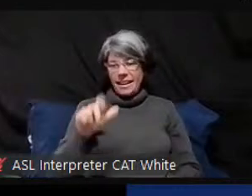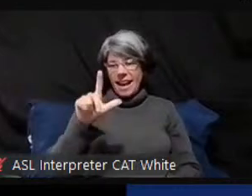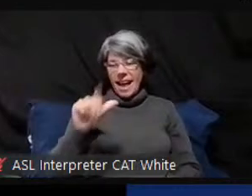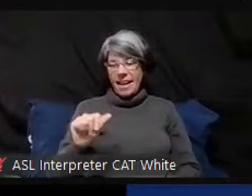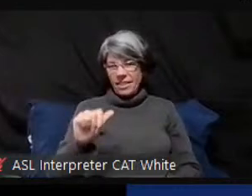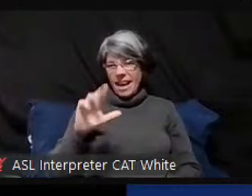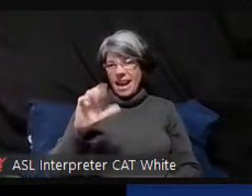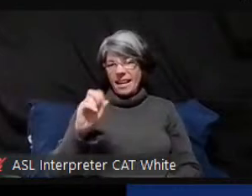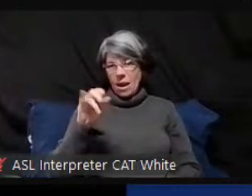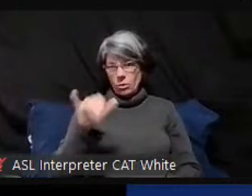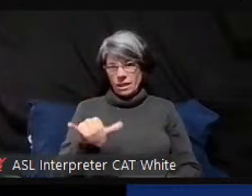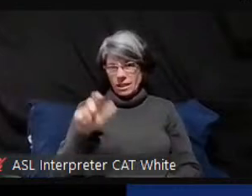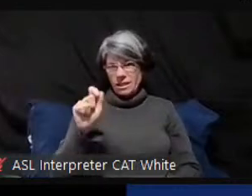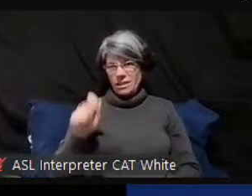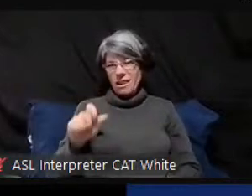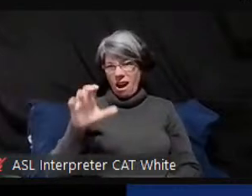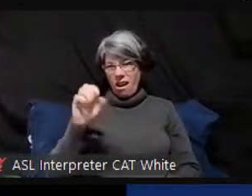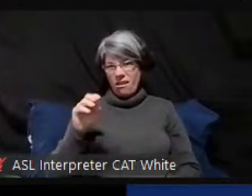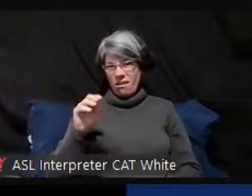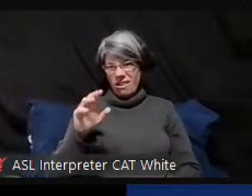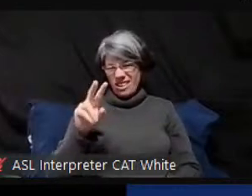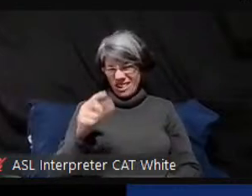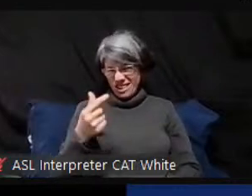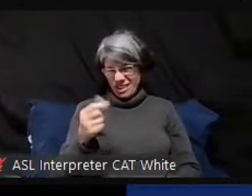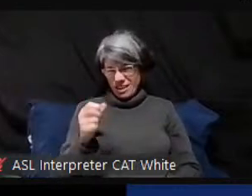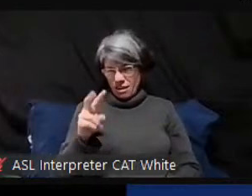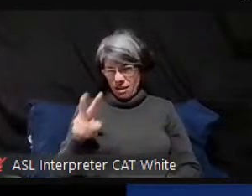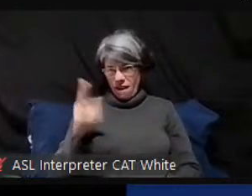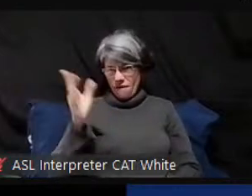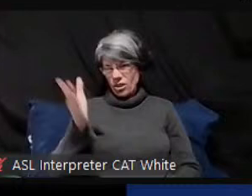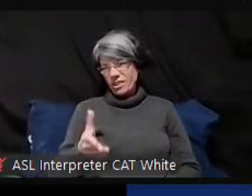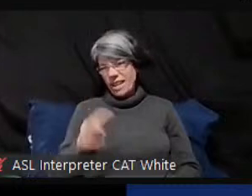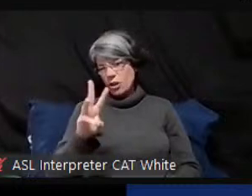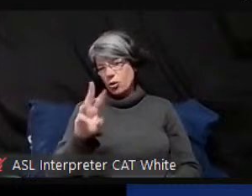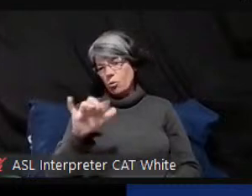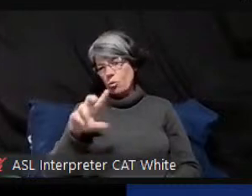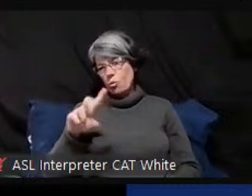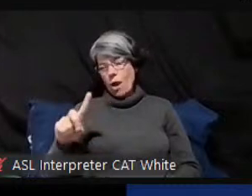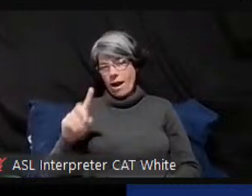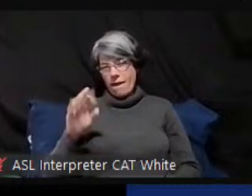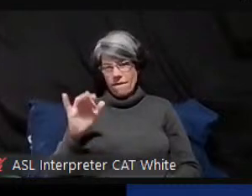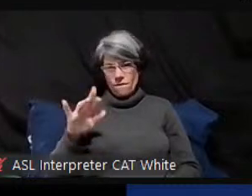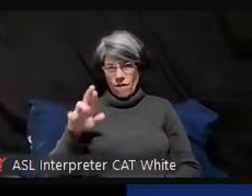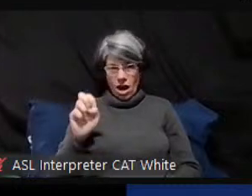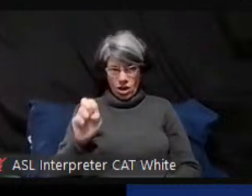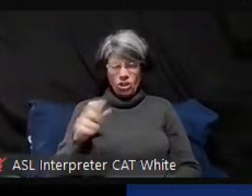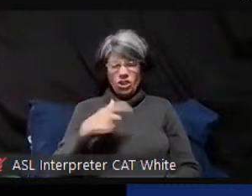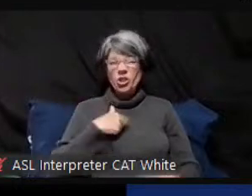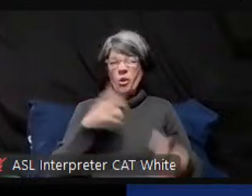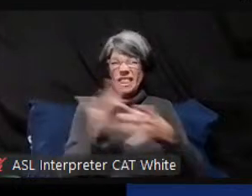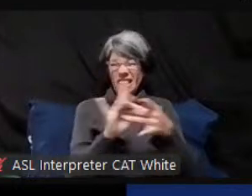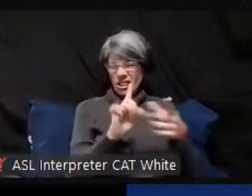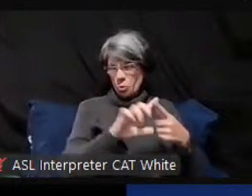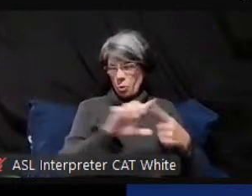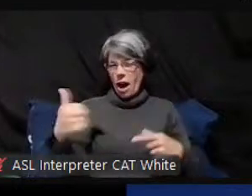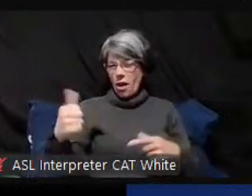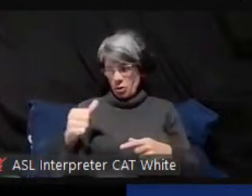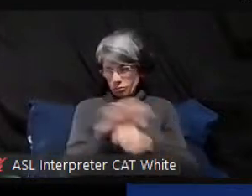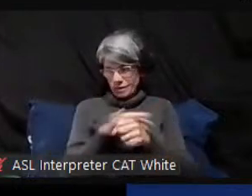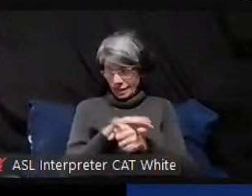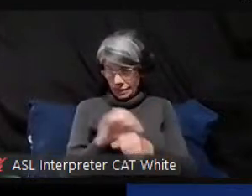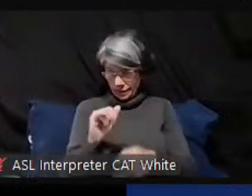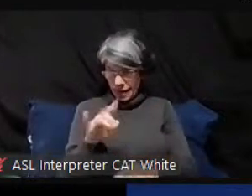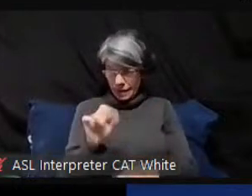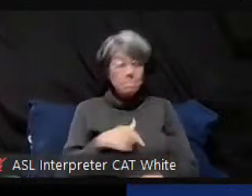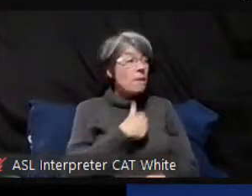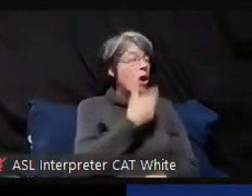/media/wildfire. So that's the website to go to get our post-fire assessment plan, as well as linkages to other sites. Thank you. Great,